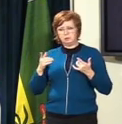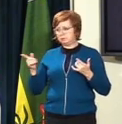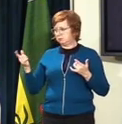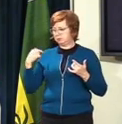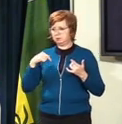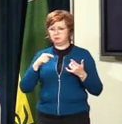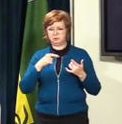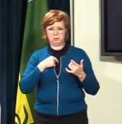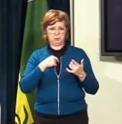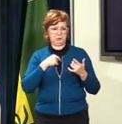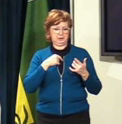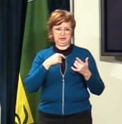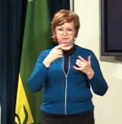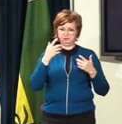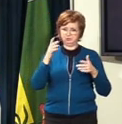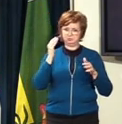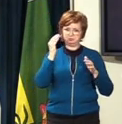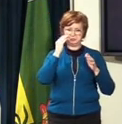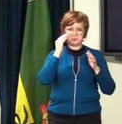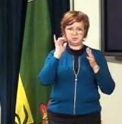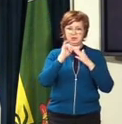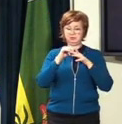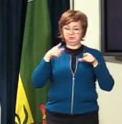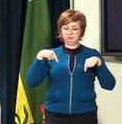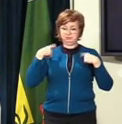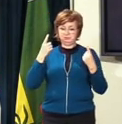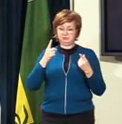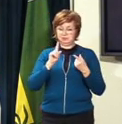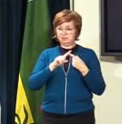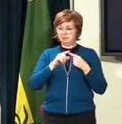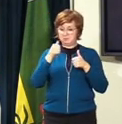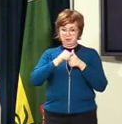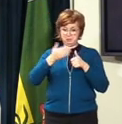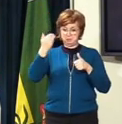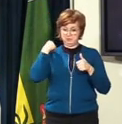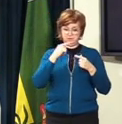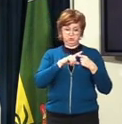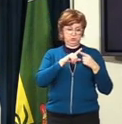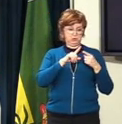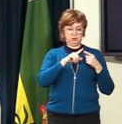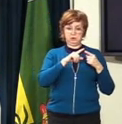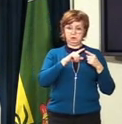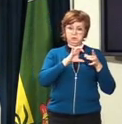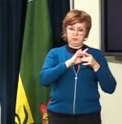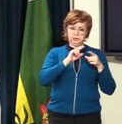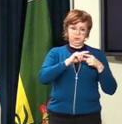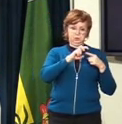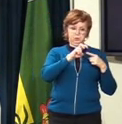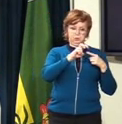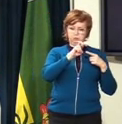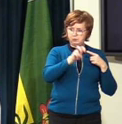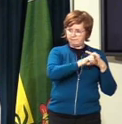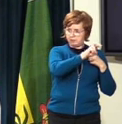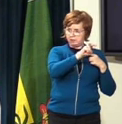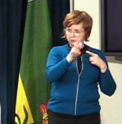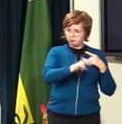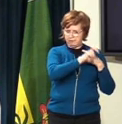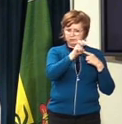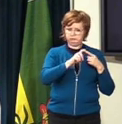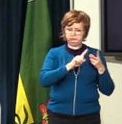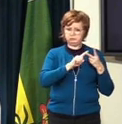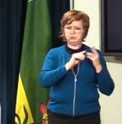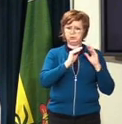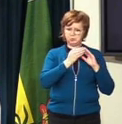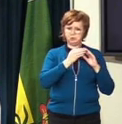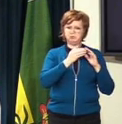cases and could identify them in those cases that were occurring in communal living. But there is widespread community-based transmission. And to talk about the forecast,